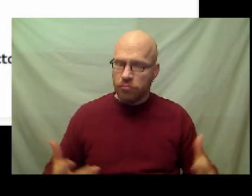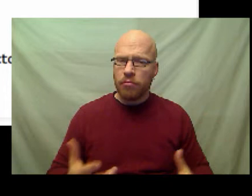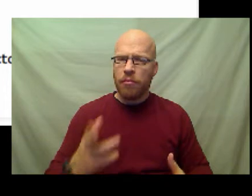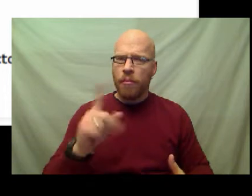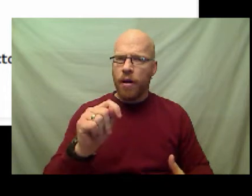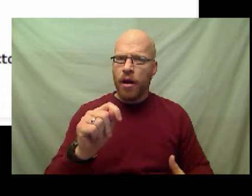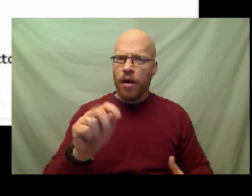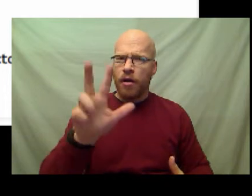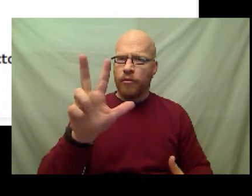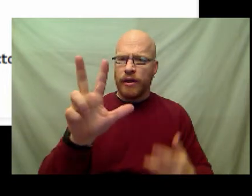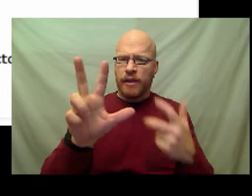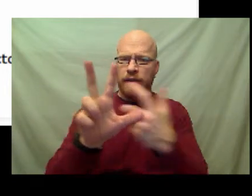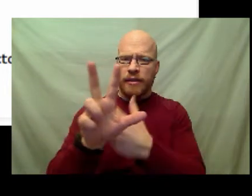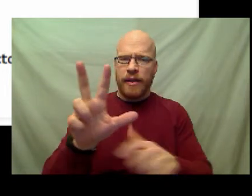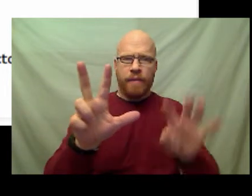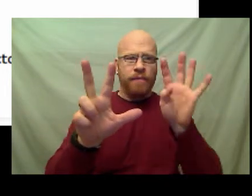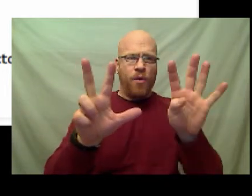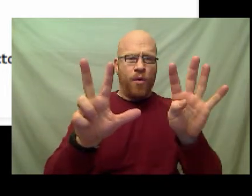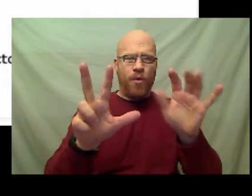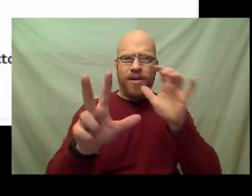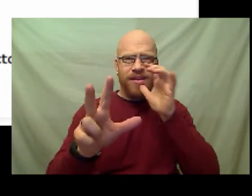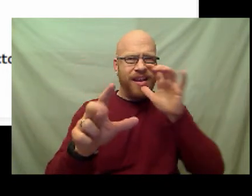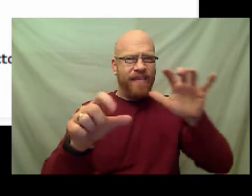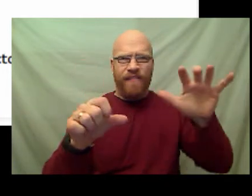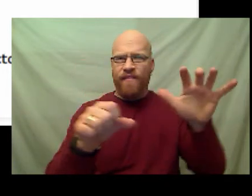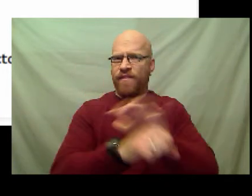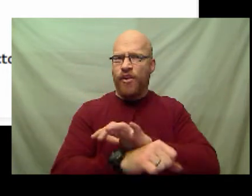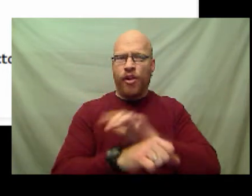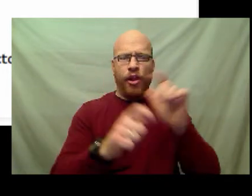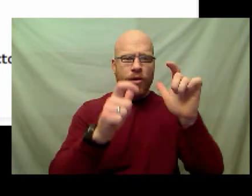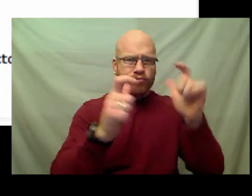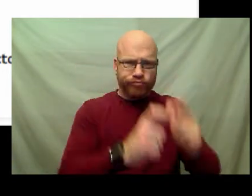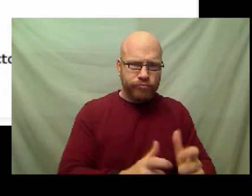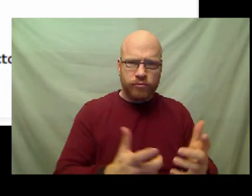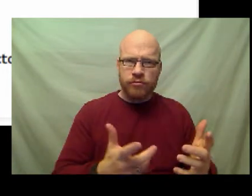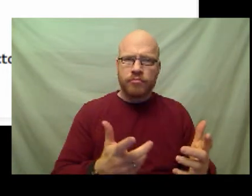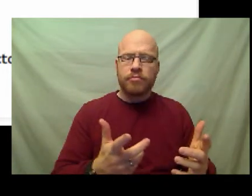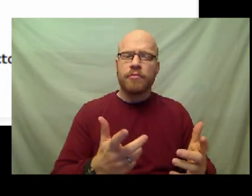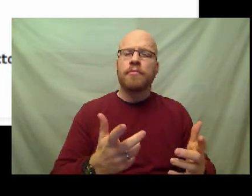But 3 times 4 isn't the fully factored form.